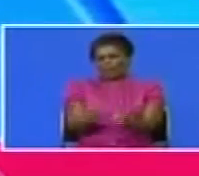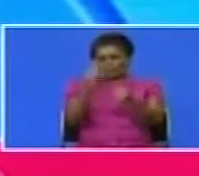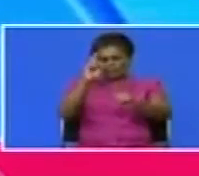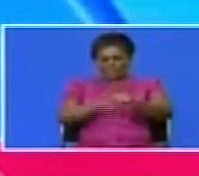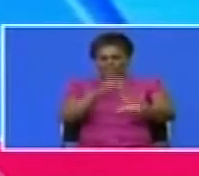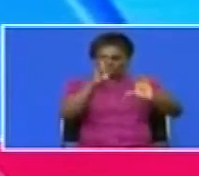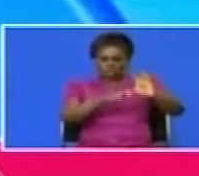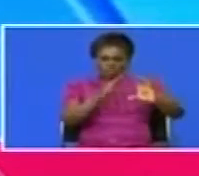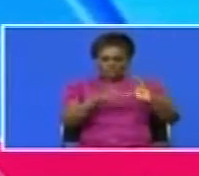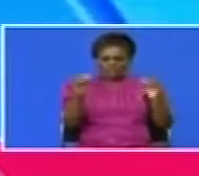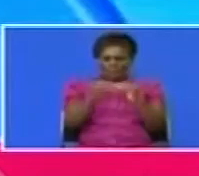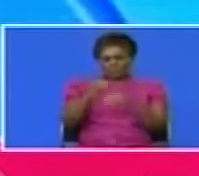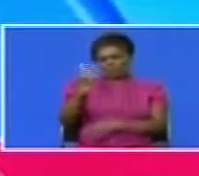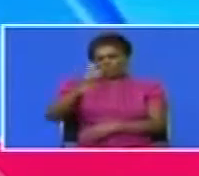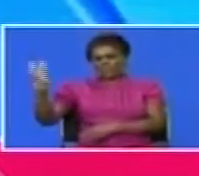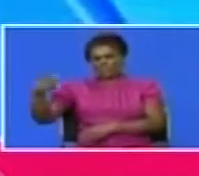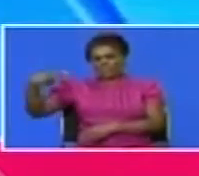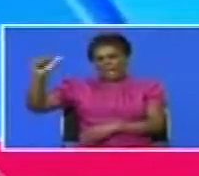Chelsea met West Ham.